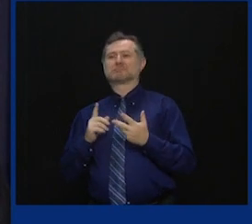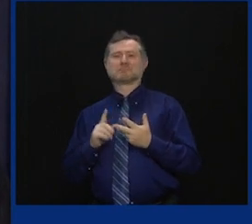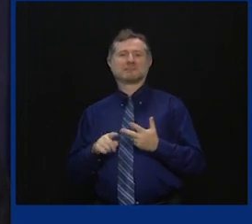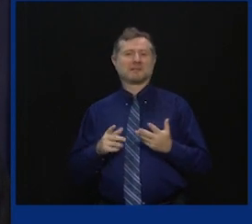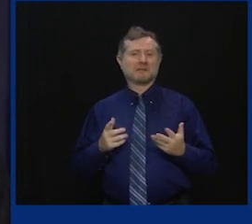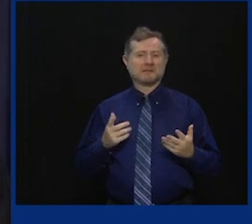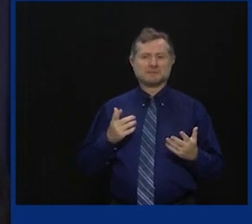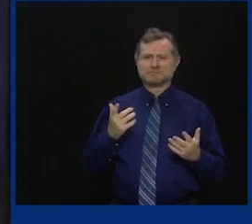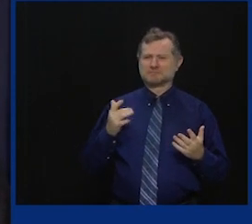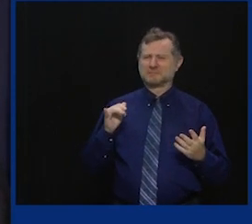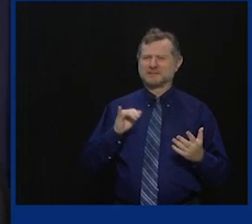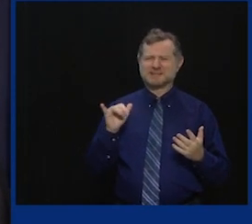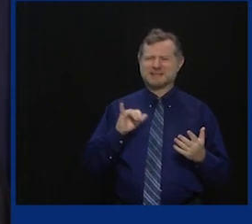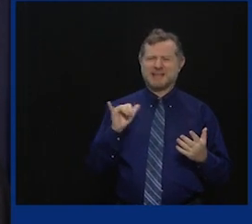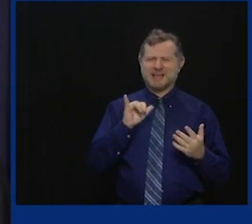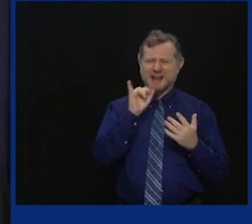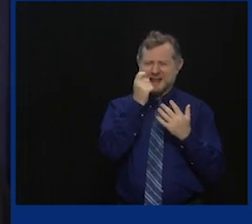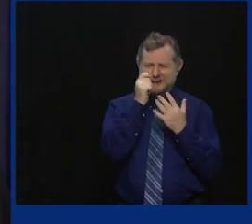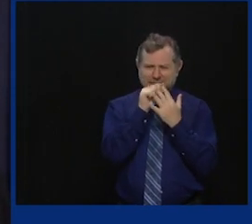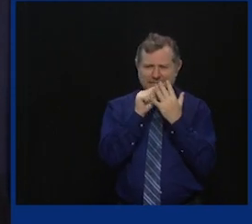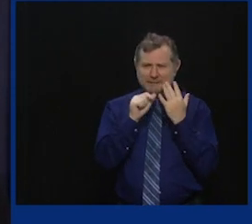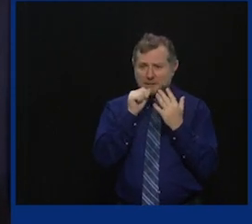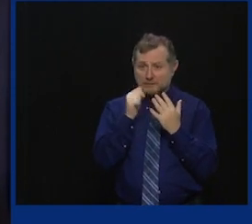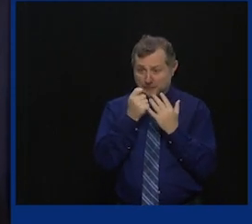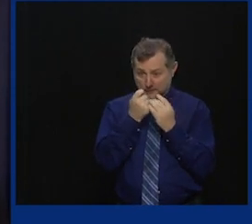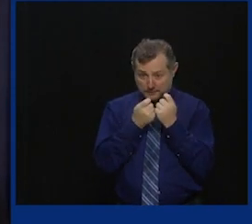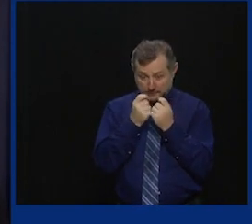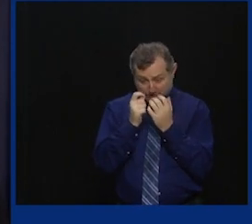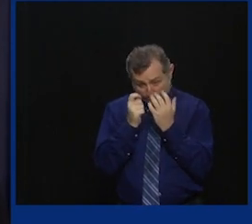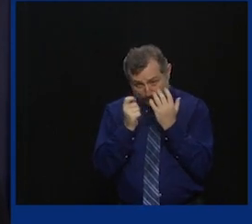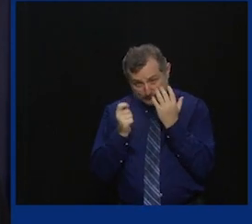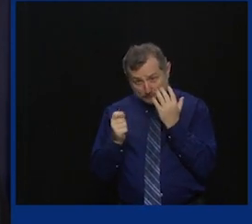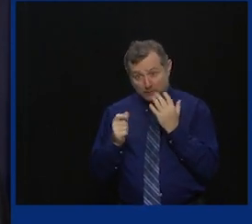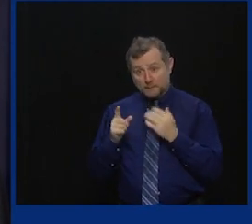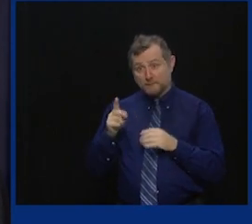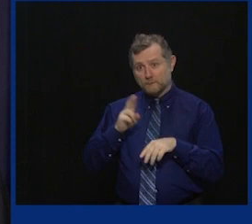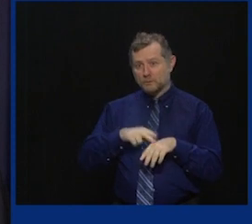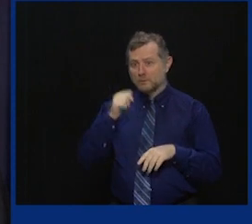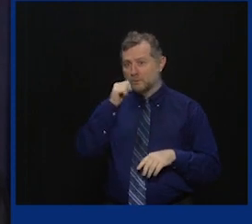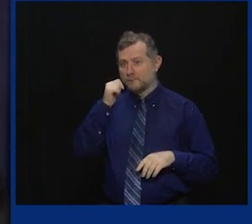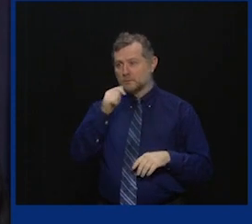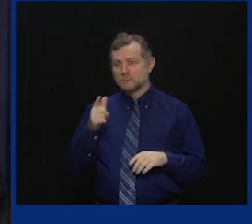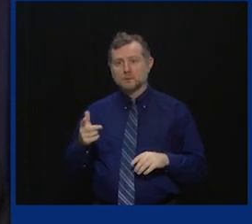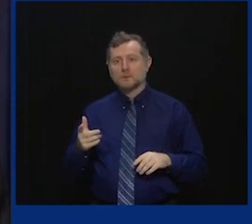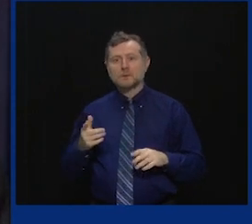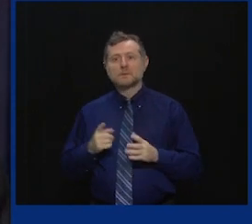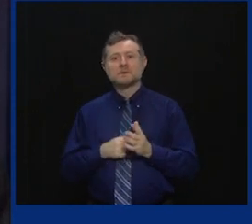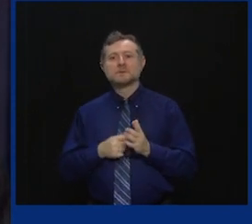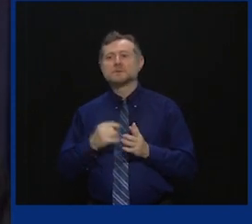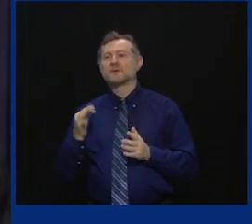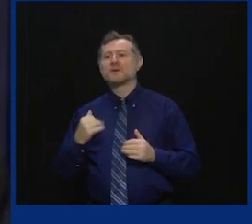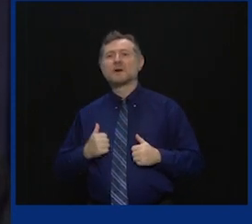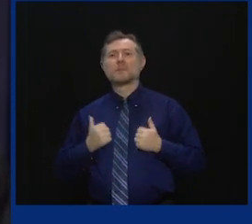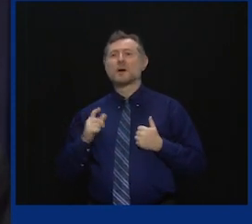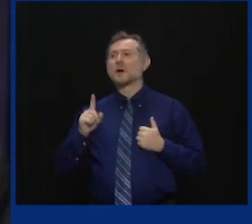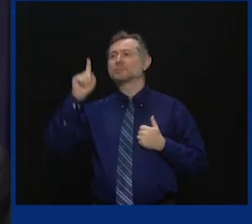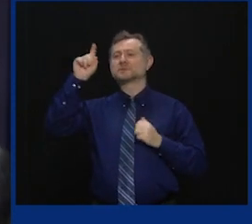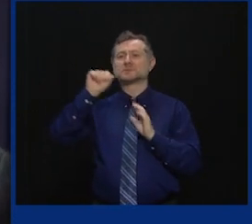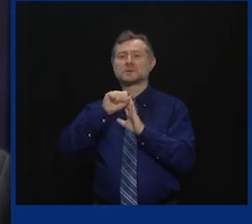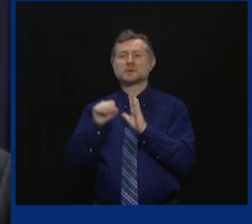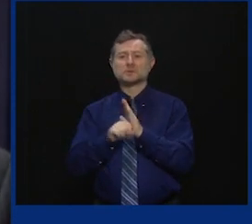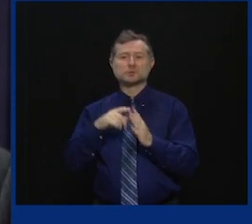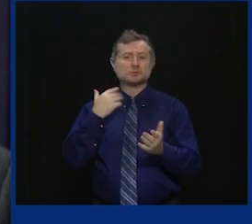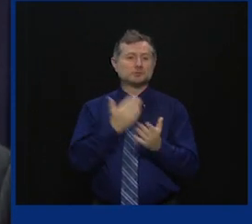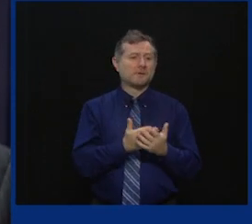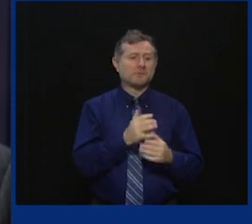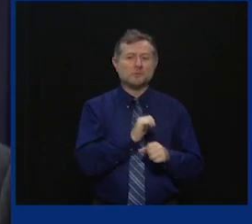driving, just things that you might have to do as a natural course of life. If you live upstate, how do you get from your house to a job, which by